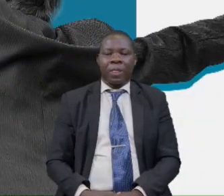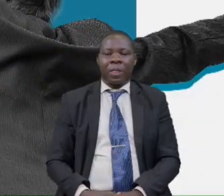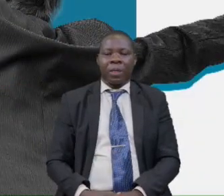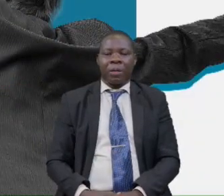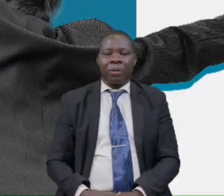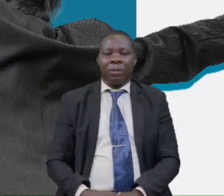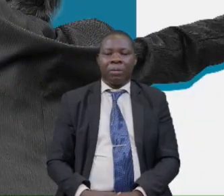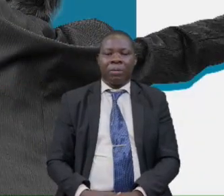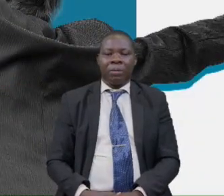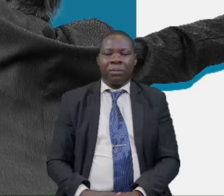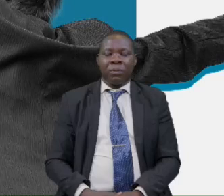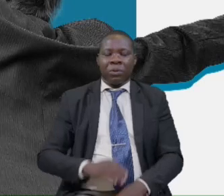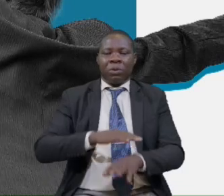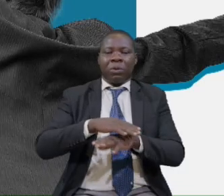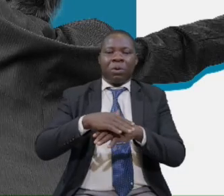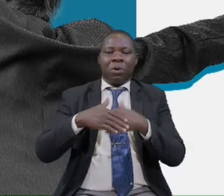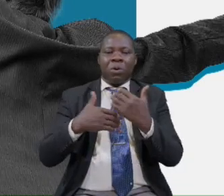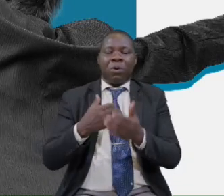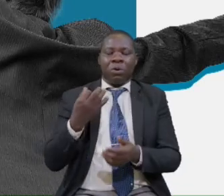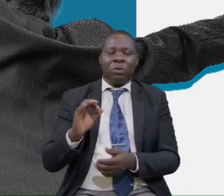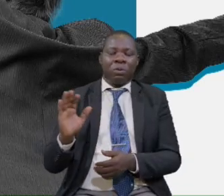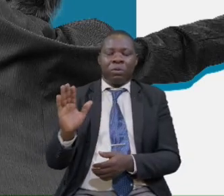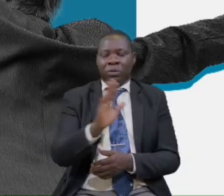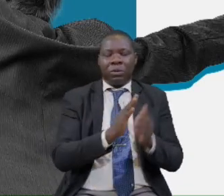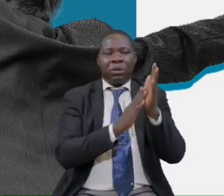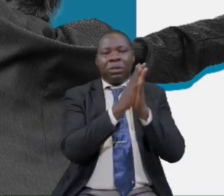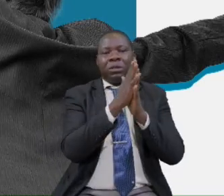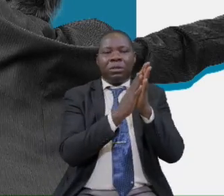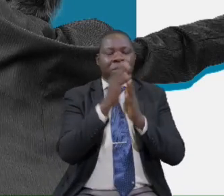all of your desires shall be met.